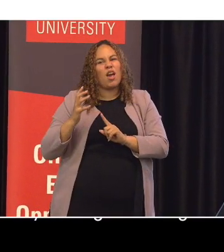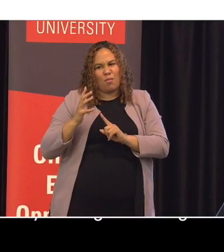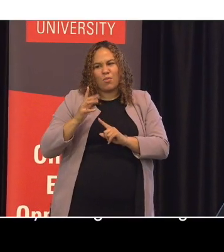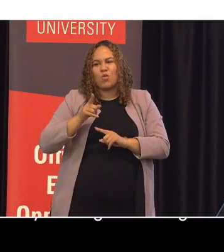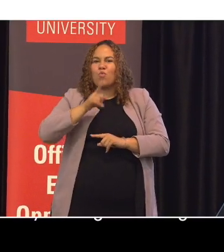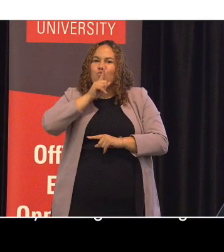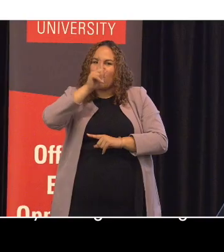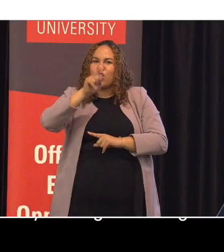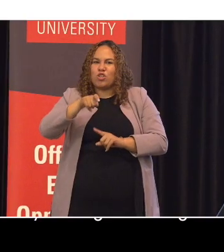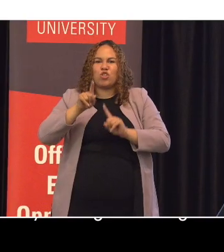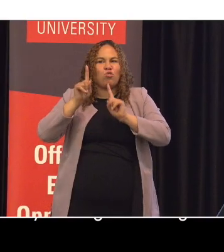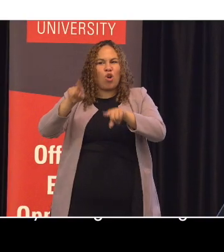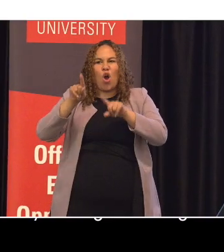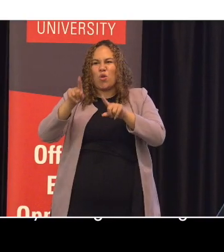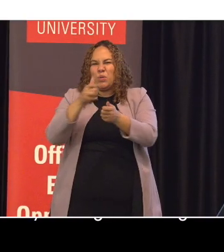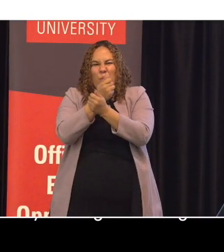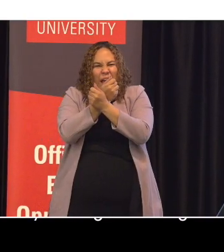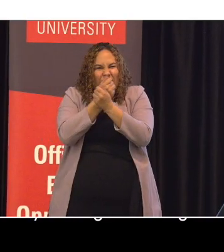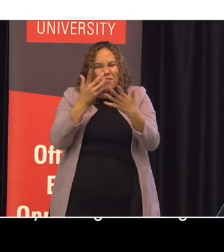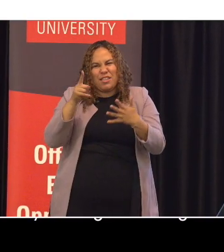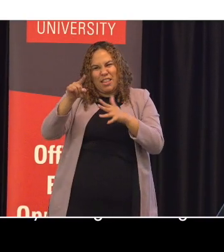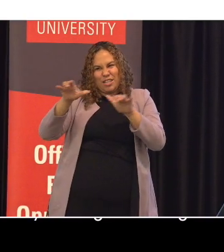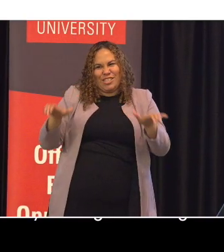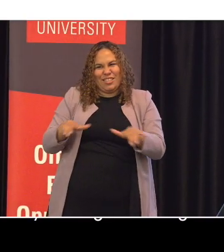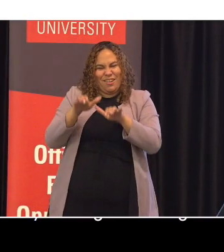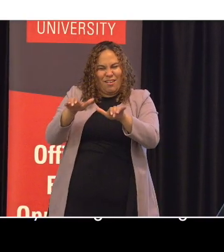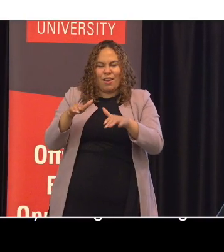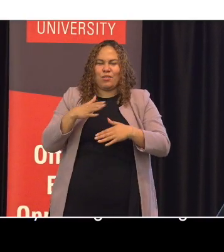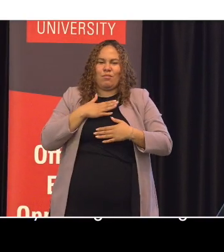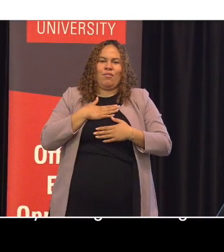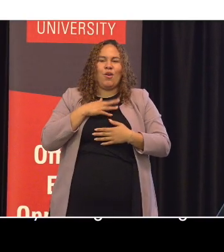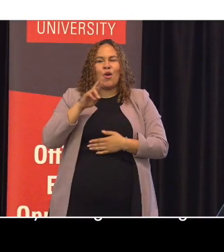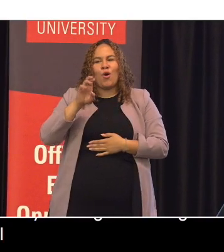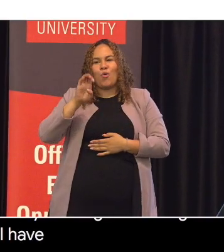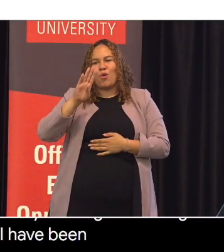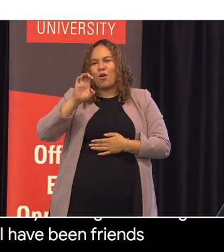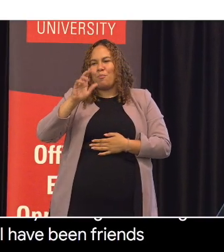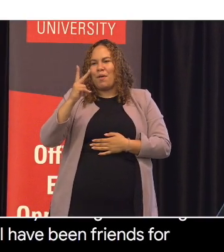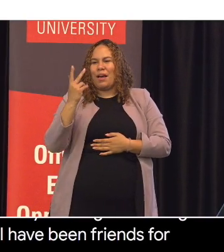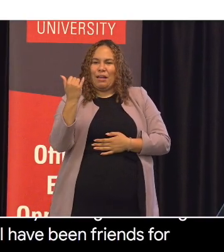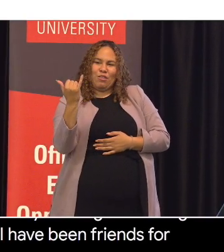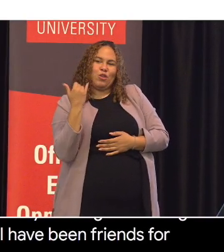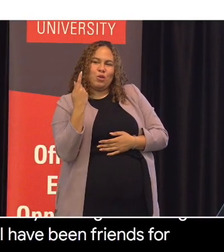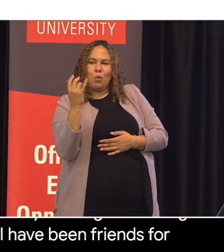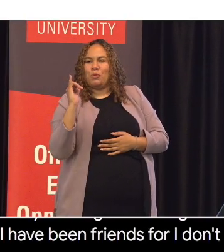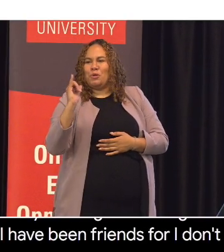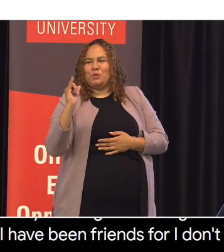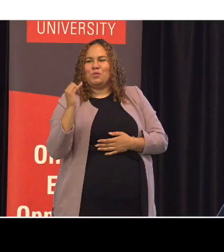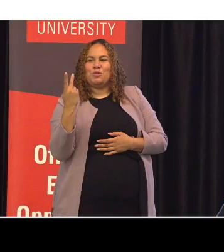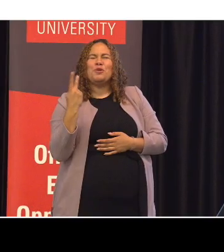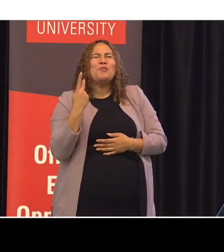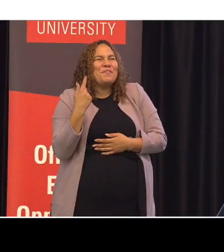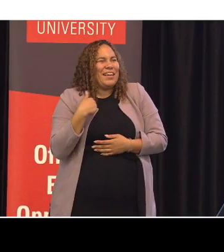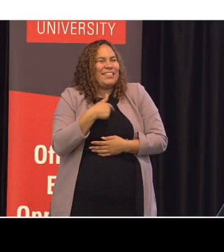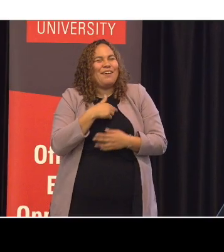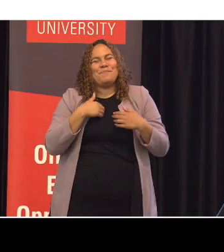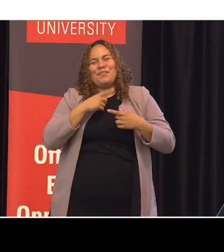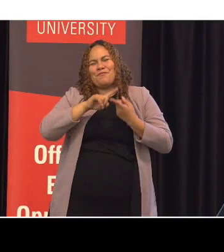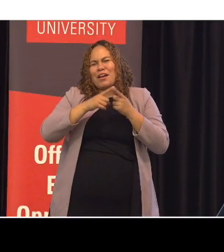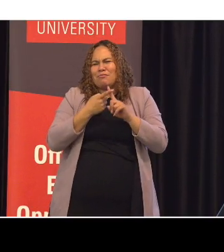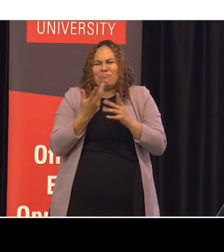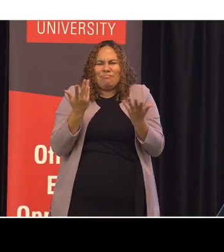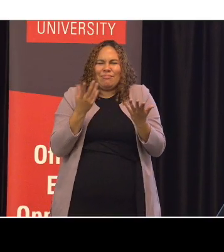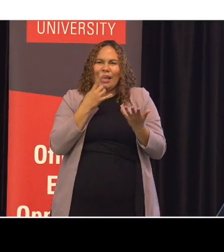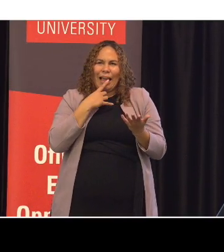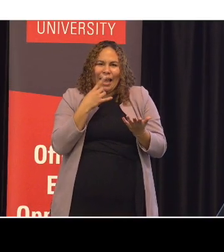really attend anything that she does. Rebecca and I have been friends for, 18 years.